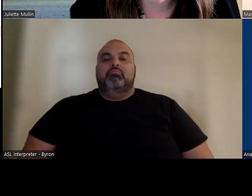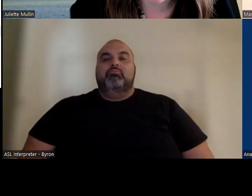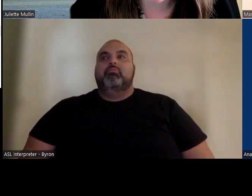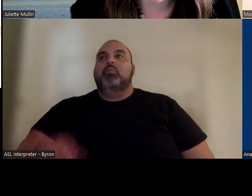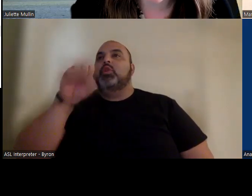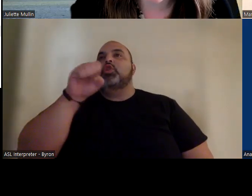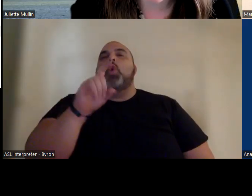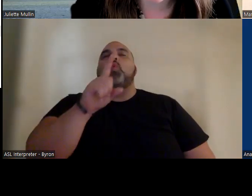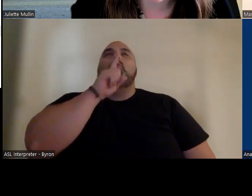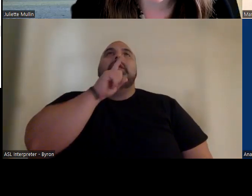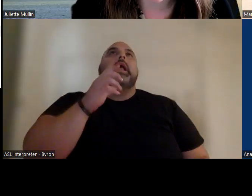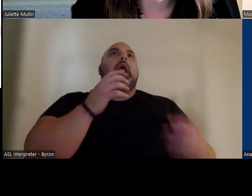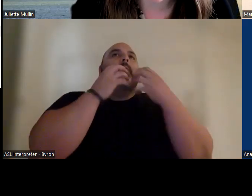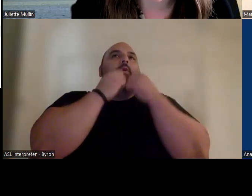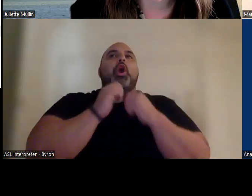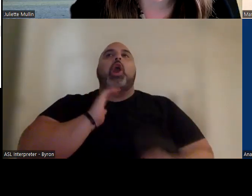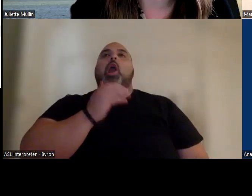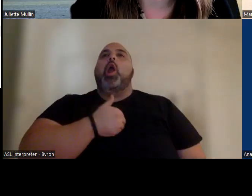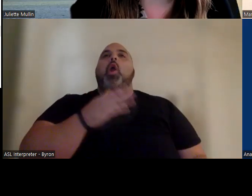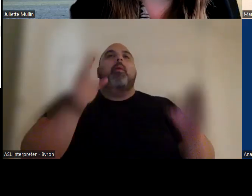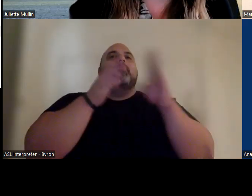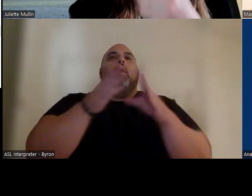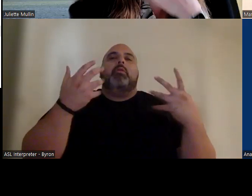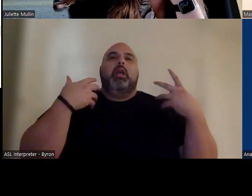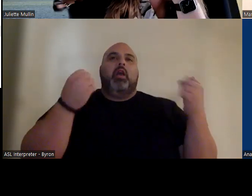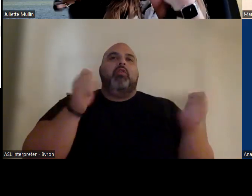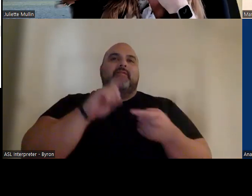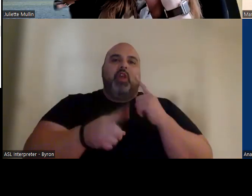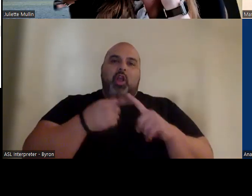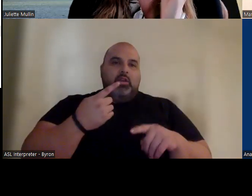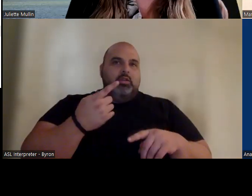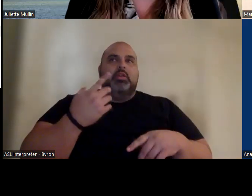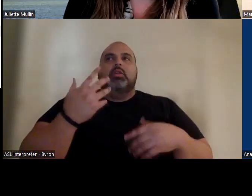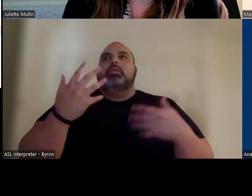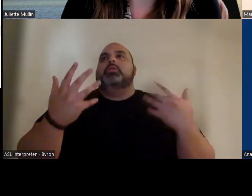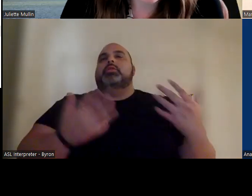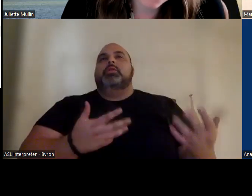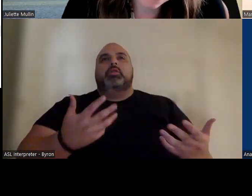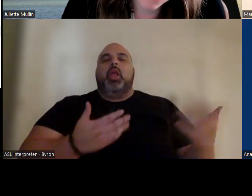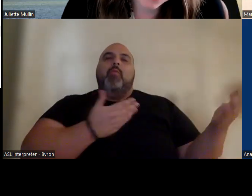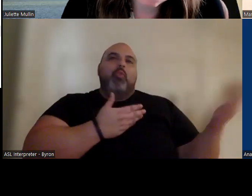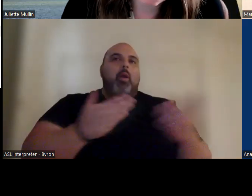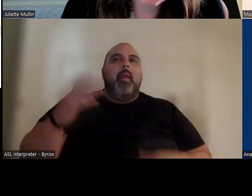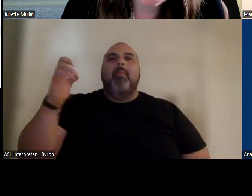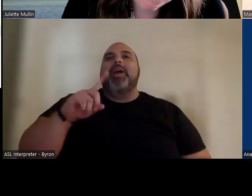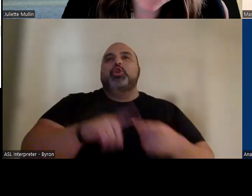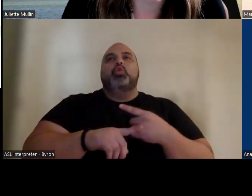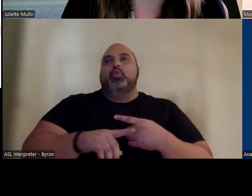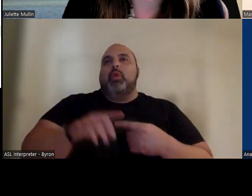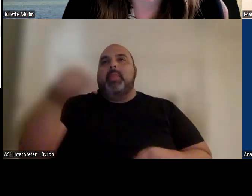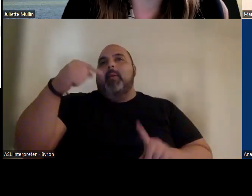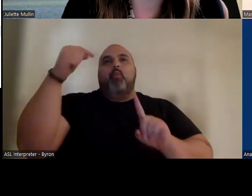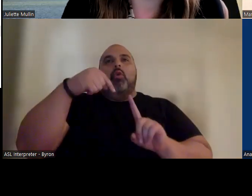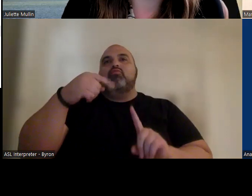really appreciate our public health friends weighing in and just kind of bringing me anyways back to where we were at that point. Right.